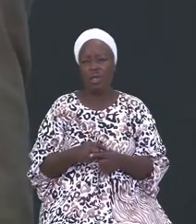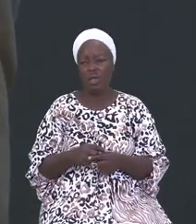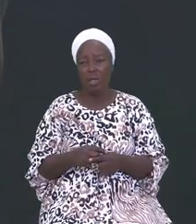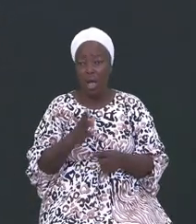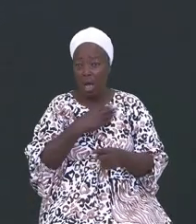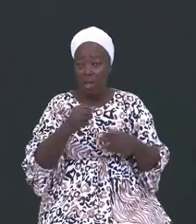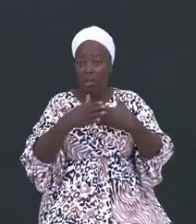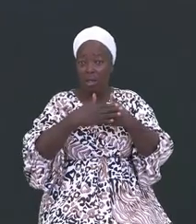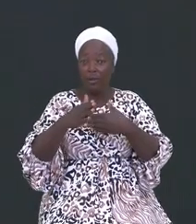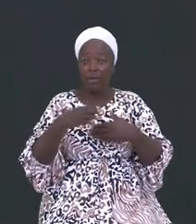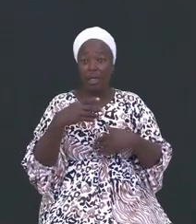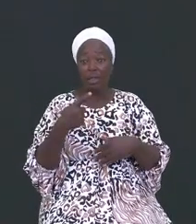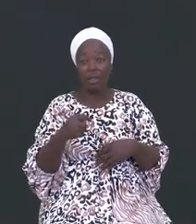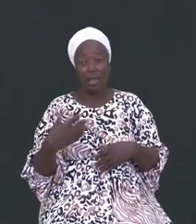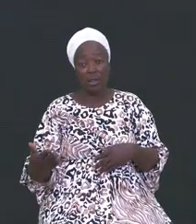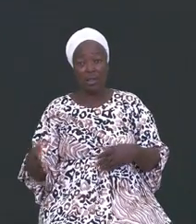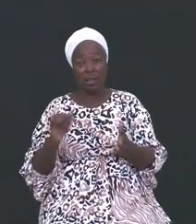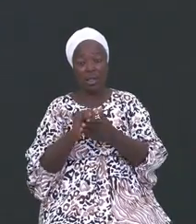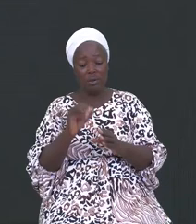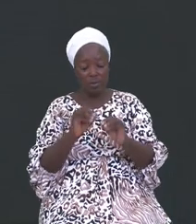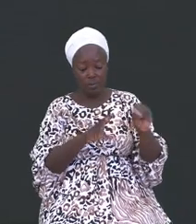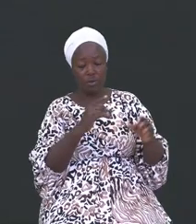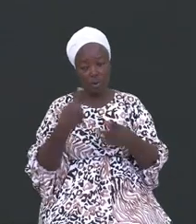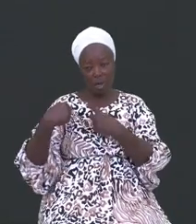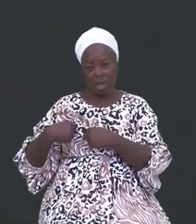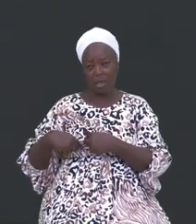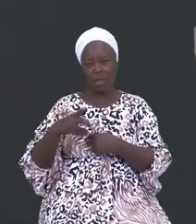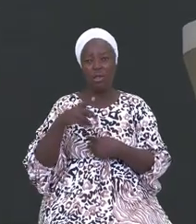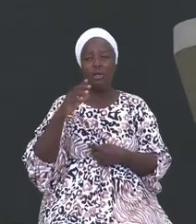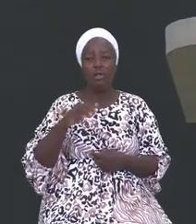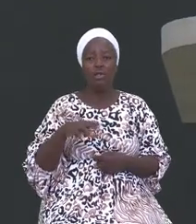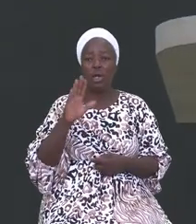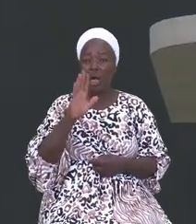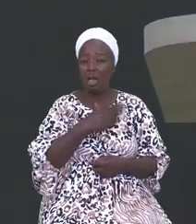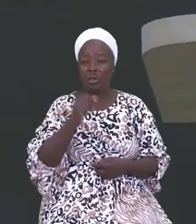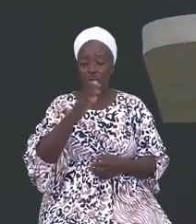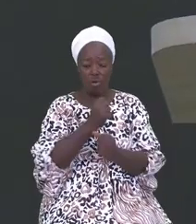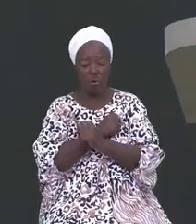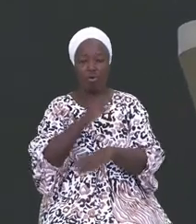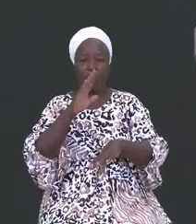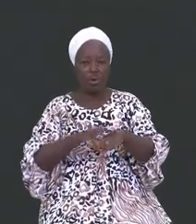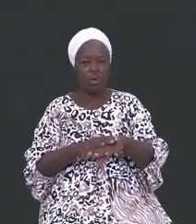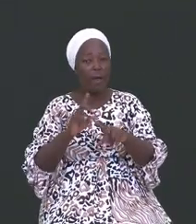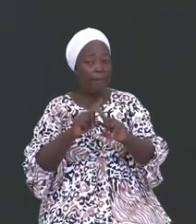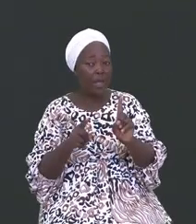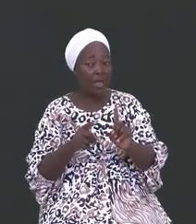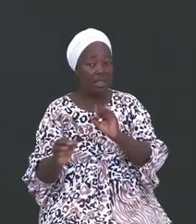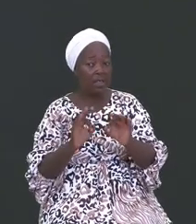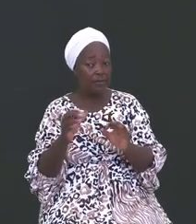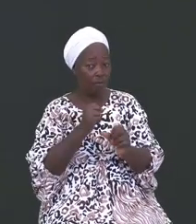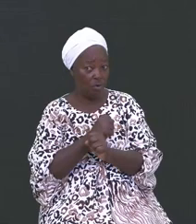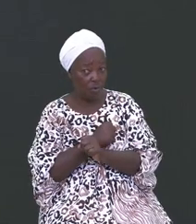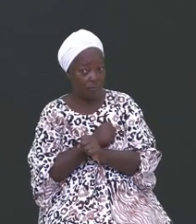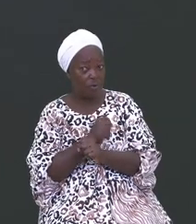After the things you put your heart, your love on. But if you